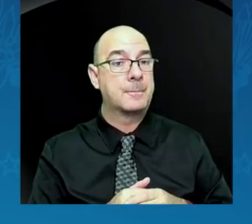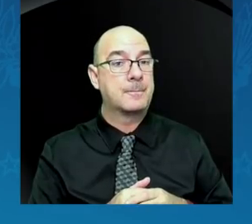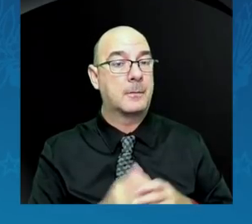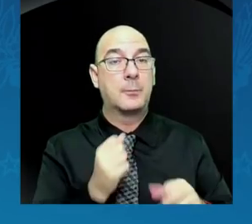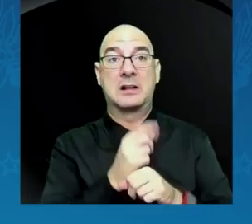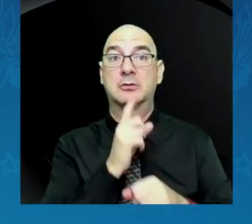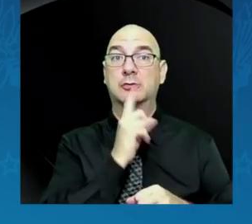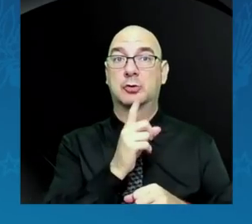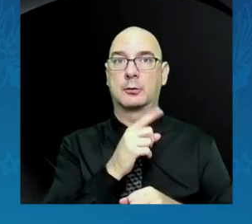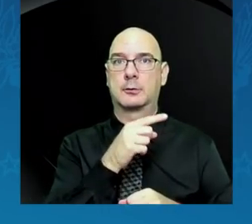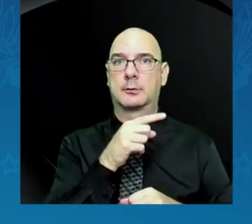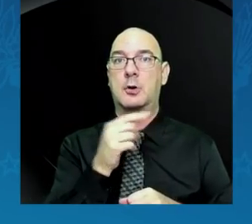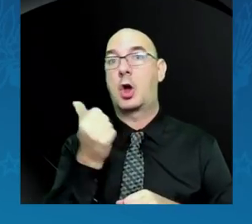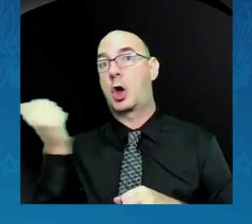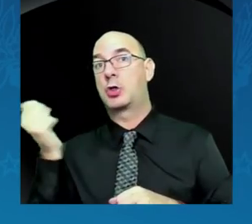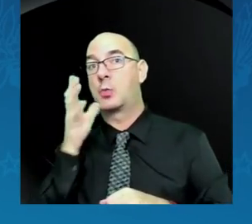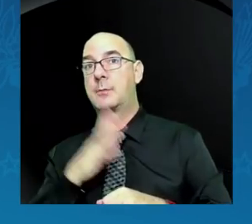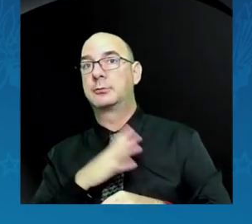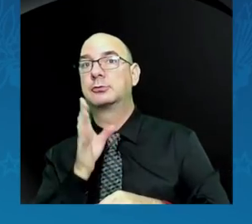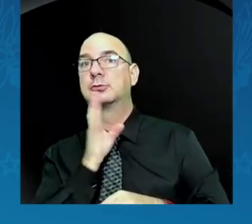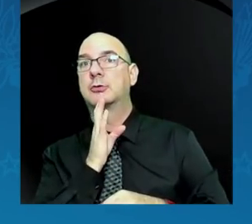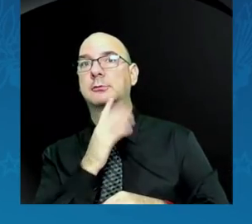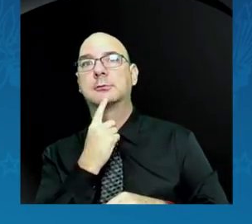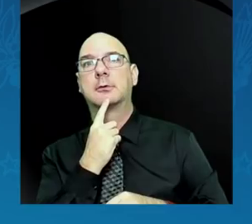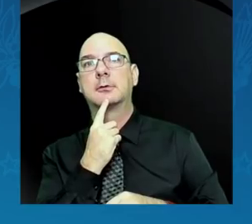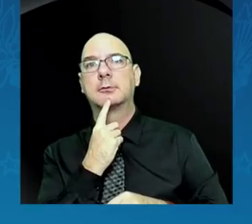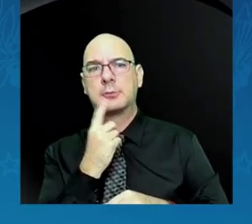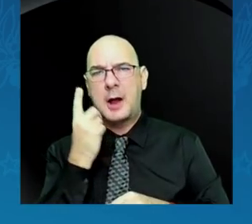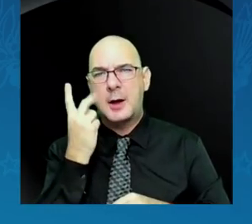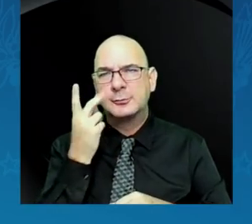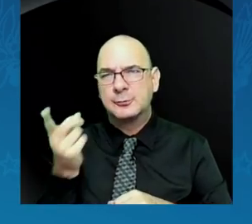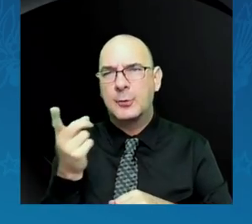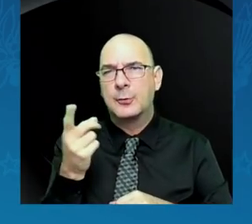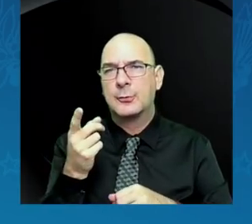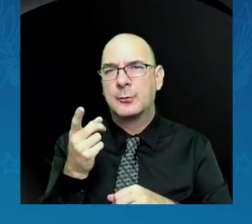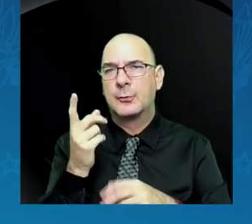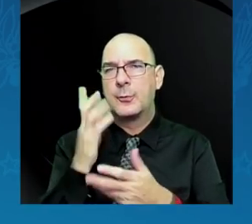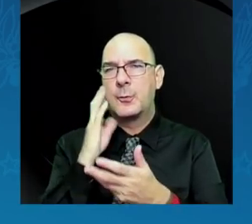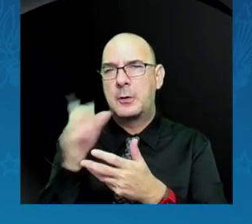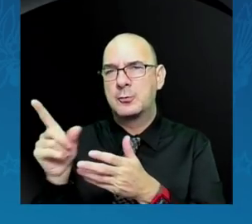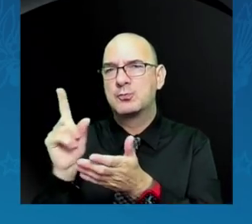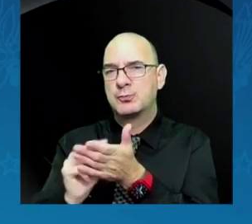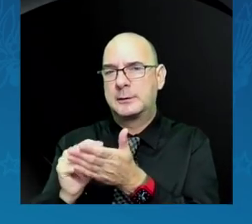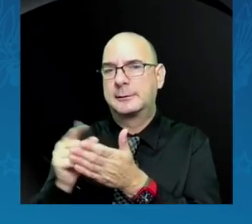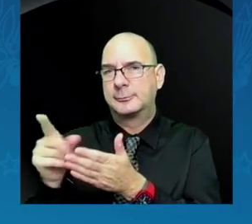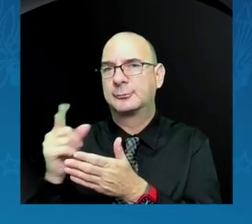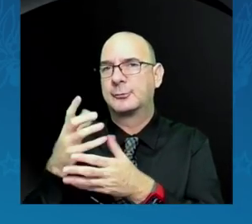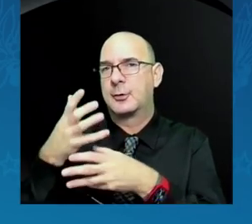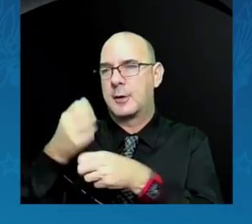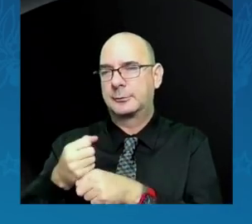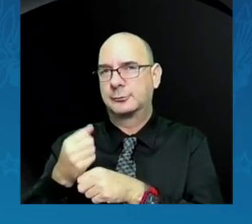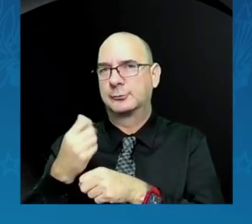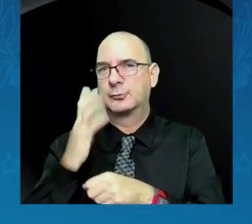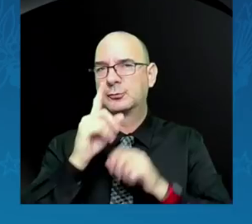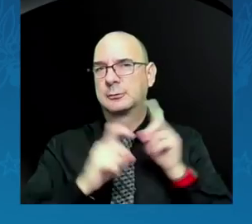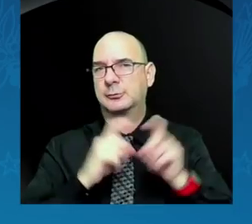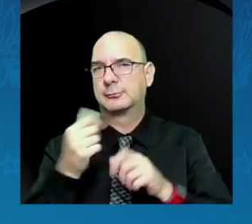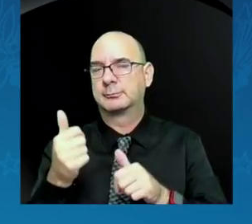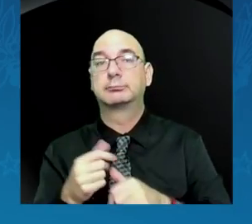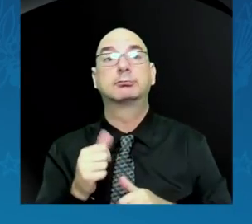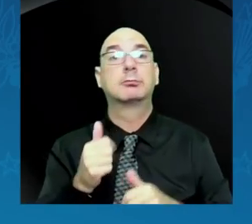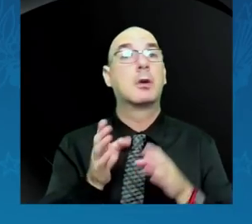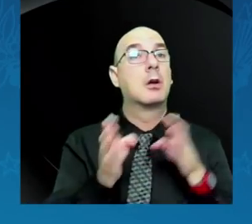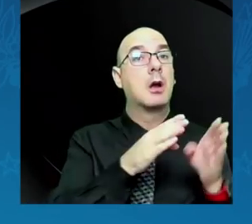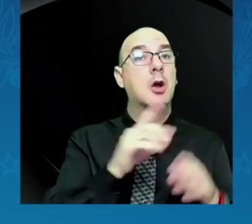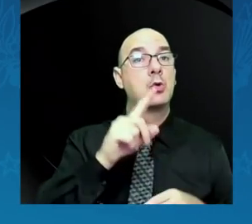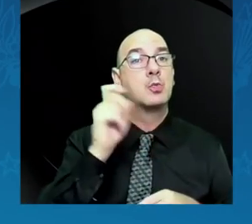be seeing you later and tomorrow, so I'm confident you'll have an opportunity. Our next question will come from Noah Bierman at the LA